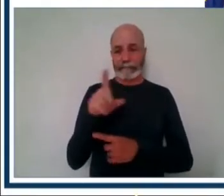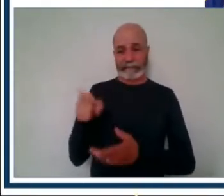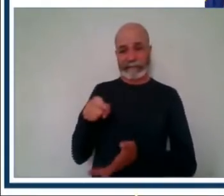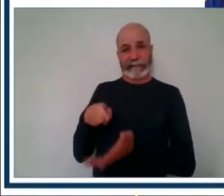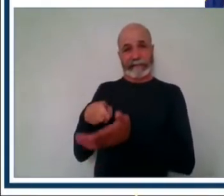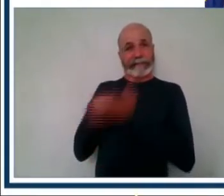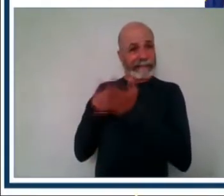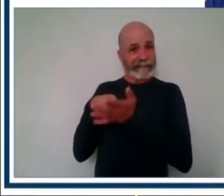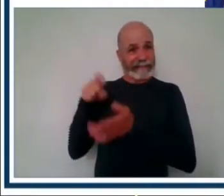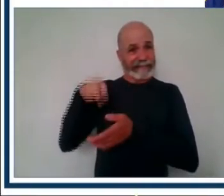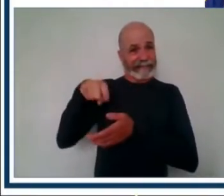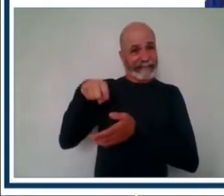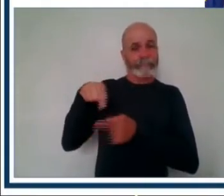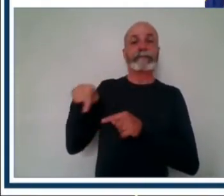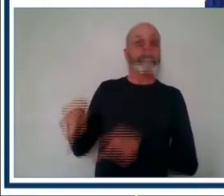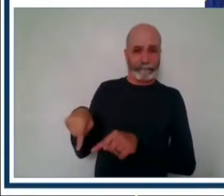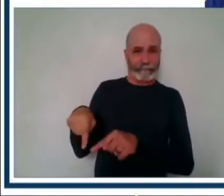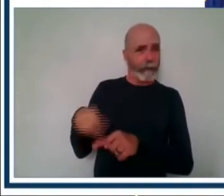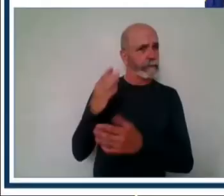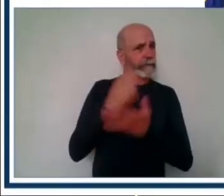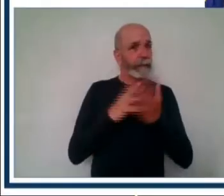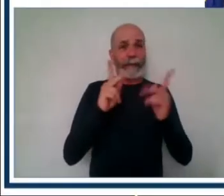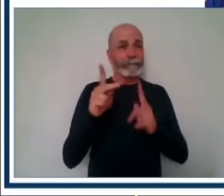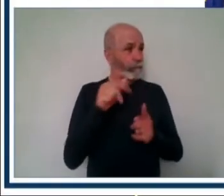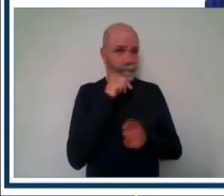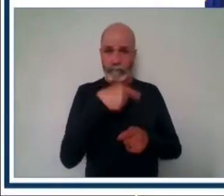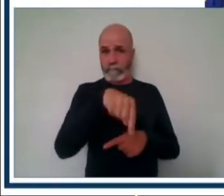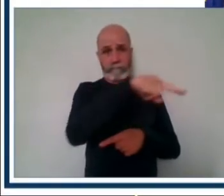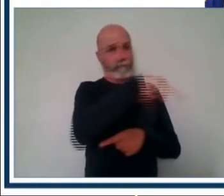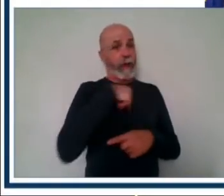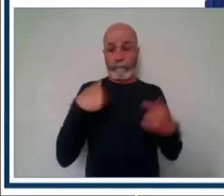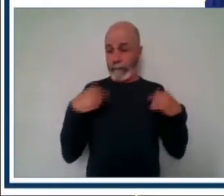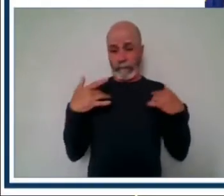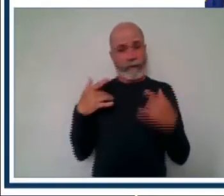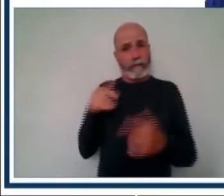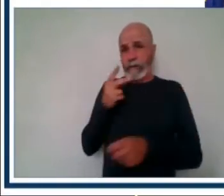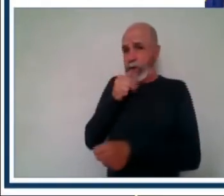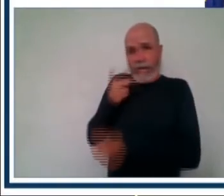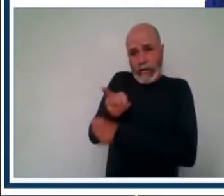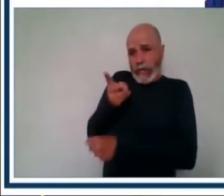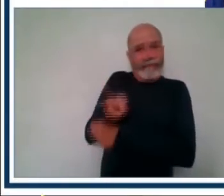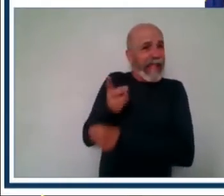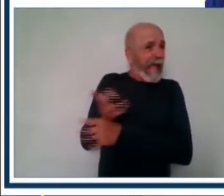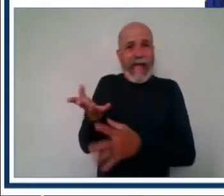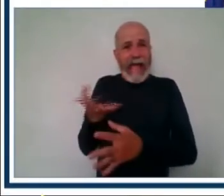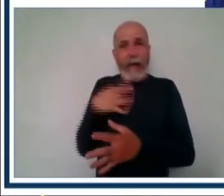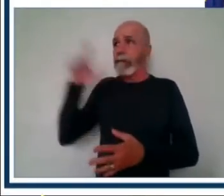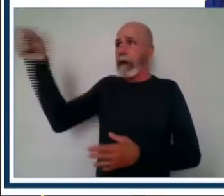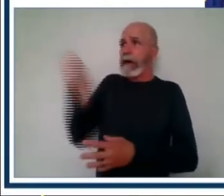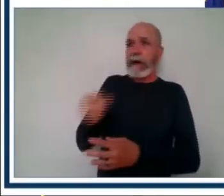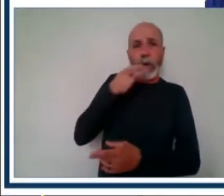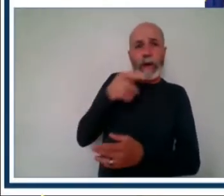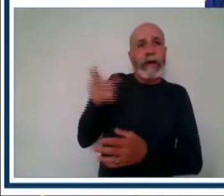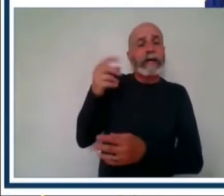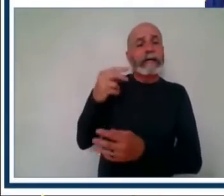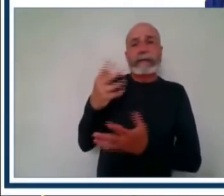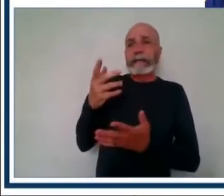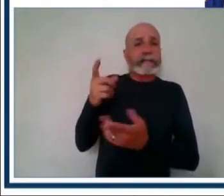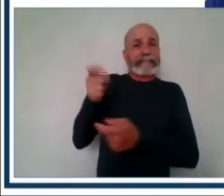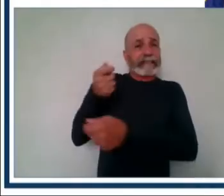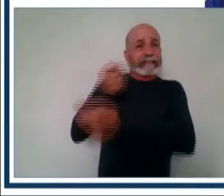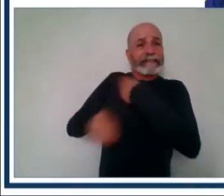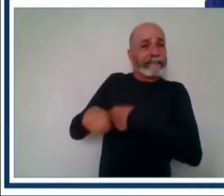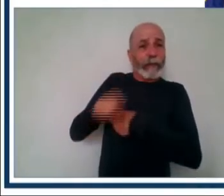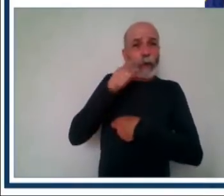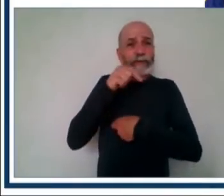that some of them needed daycare urgently. Thank you. I don't have that number. Yesterday